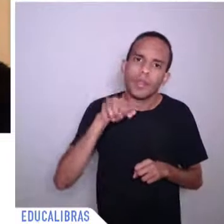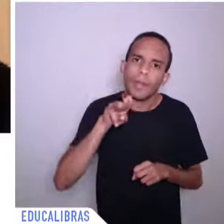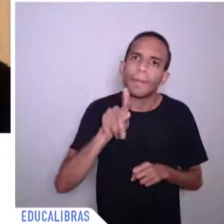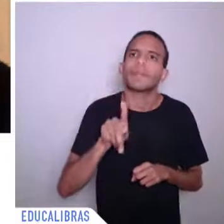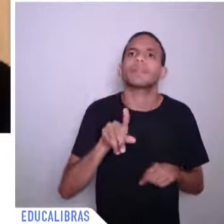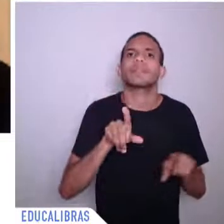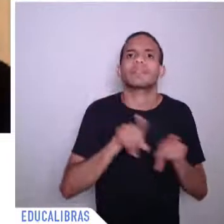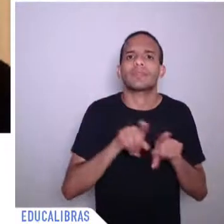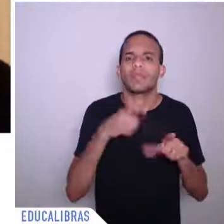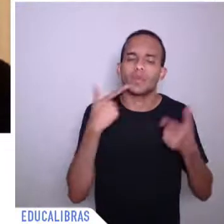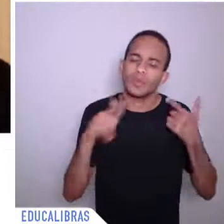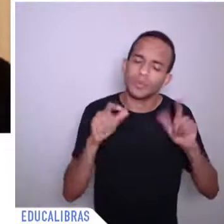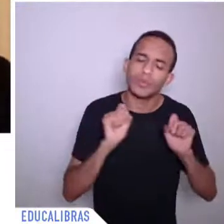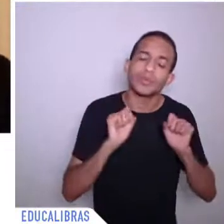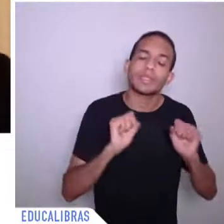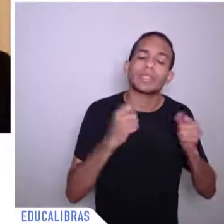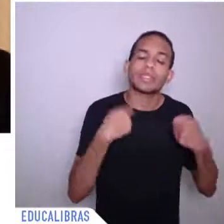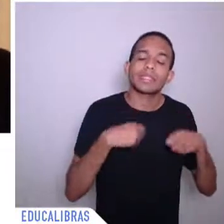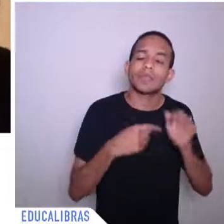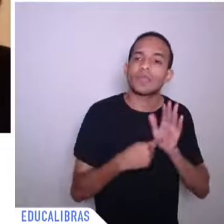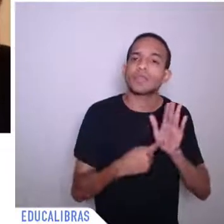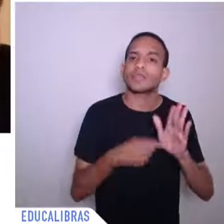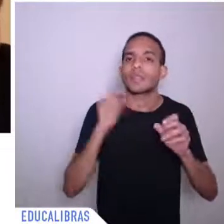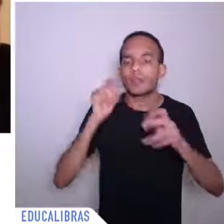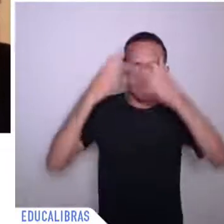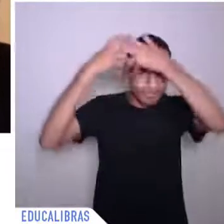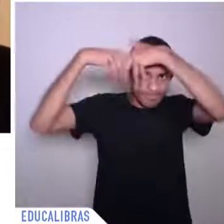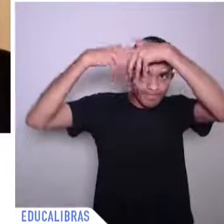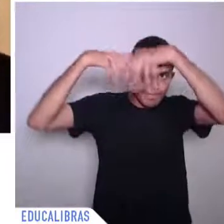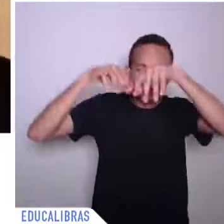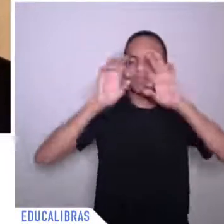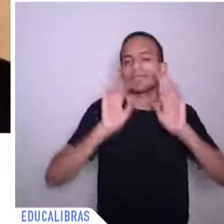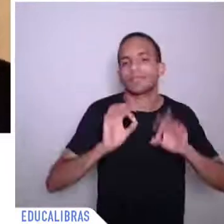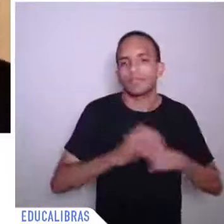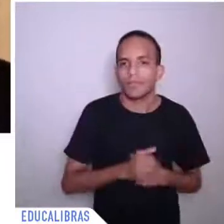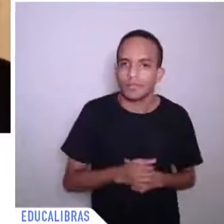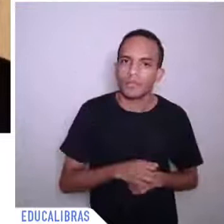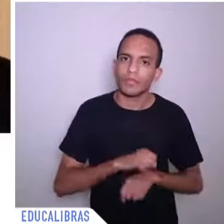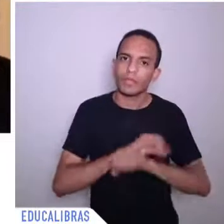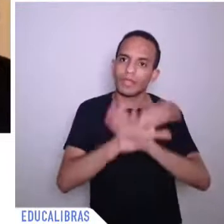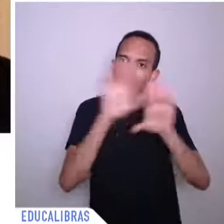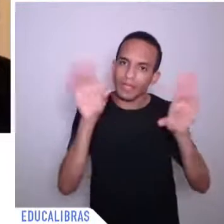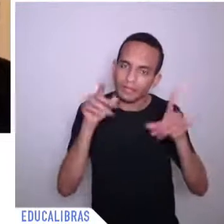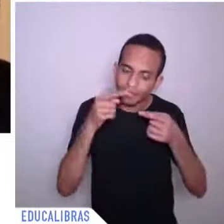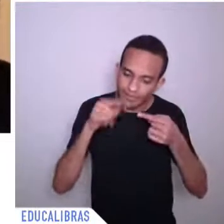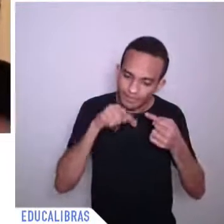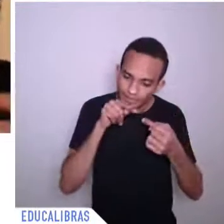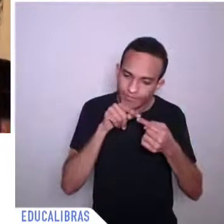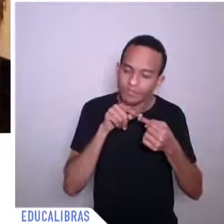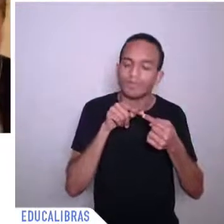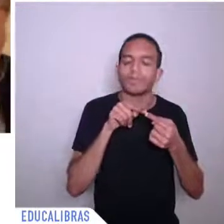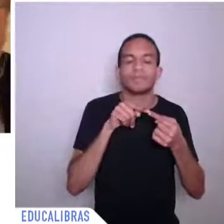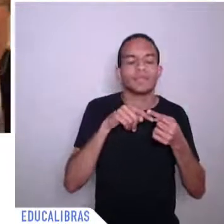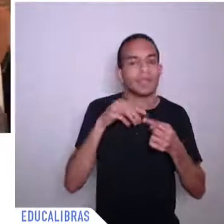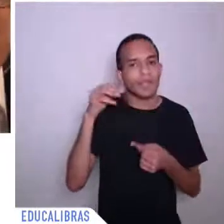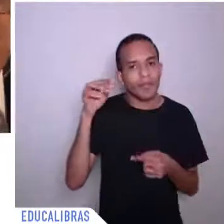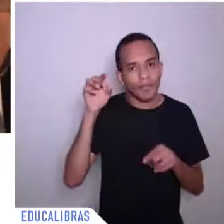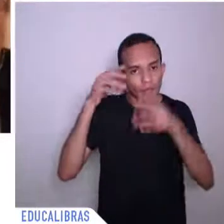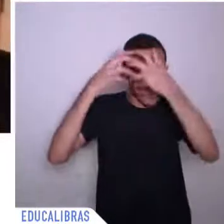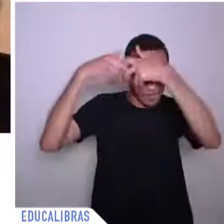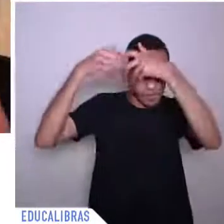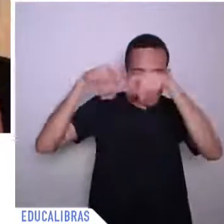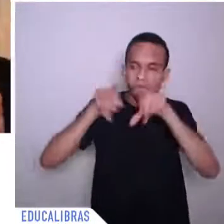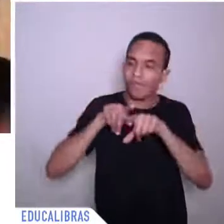in the United States and Trump. We have to put our minds into action. We need to